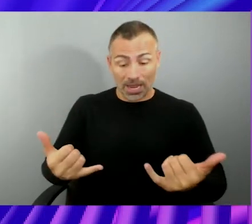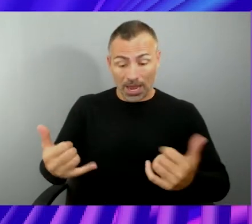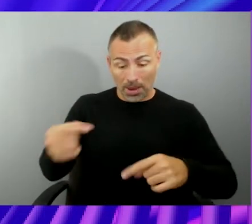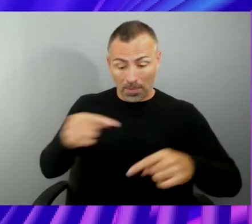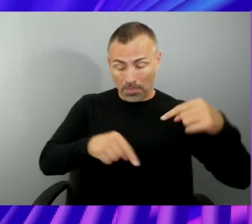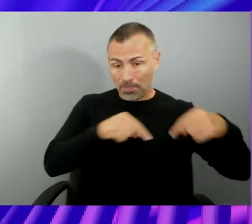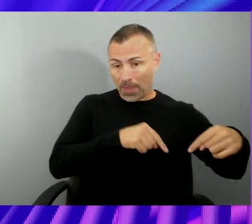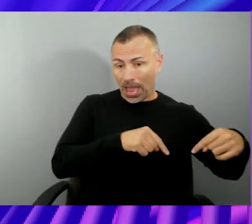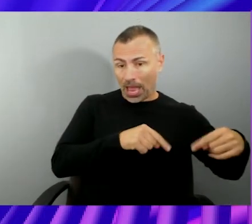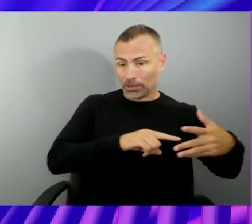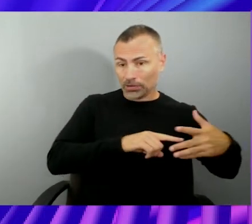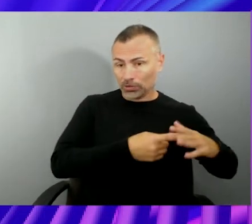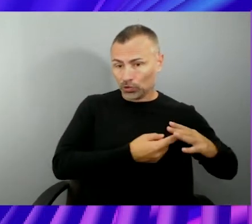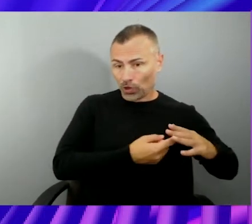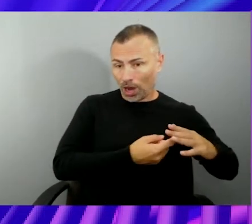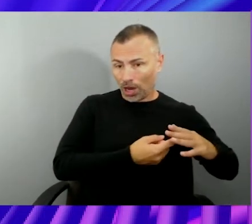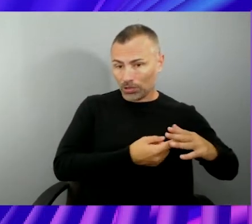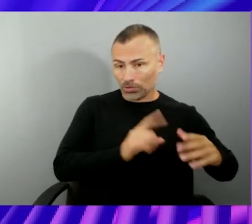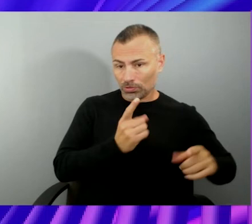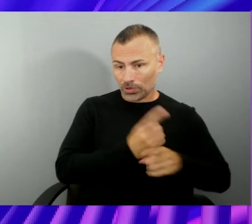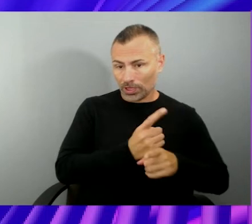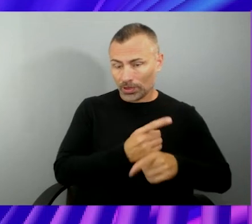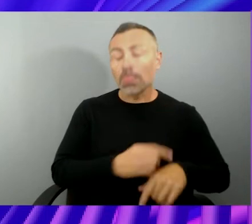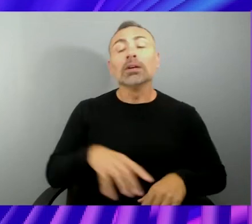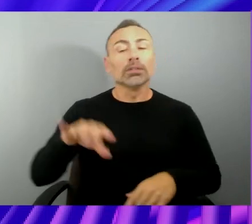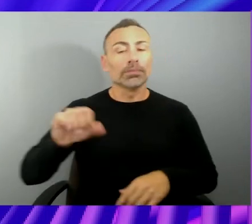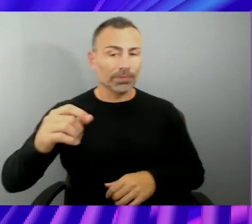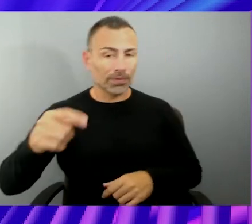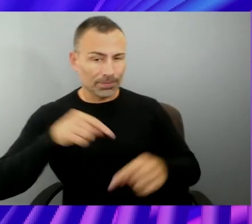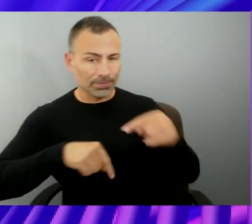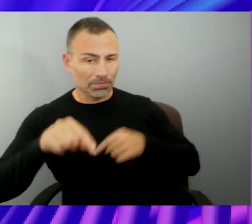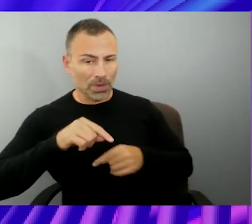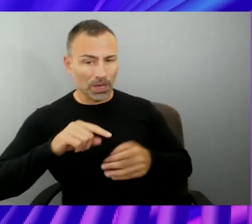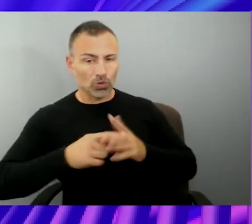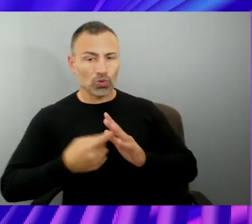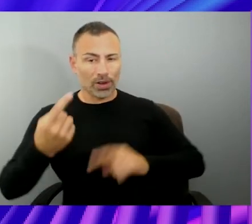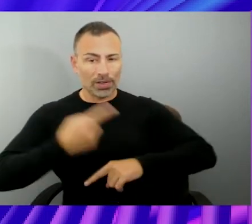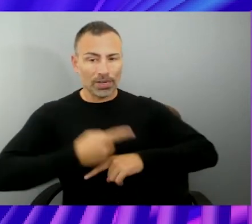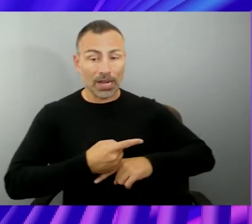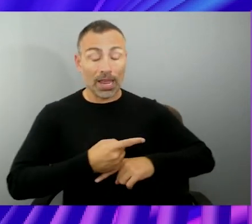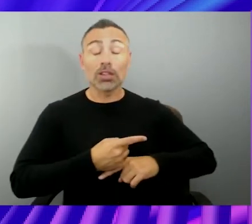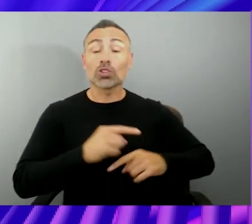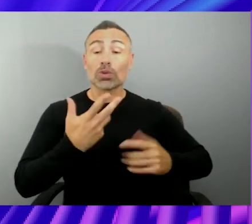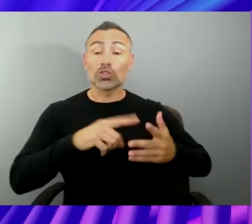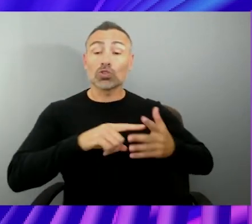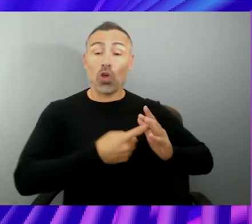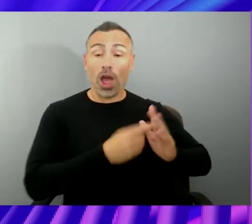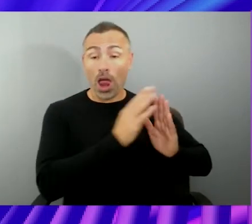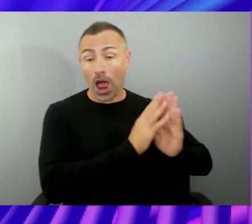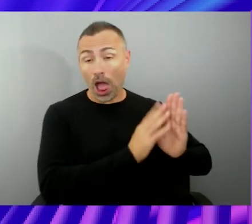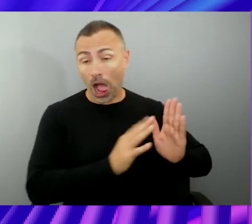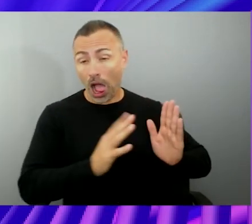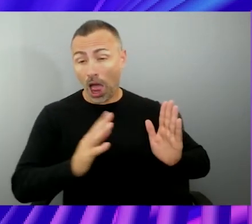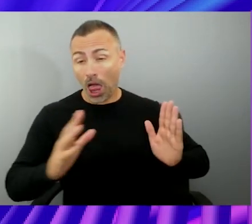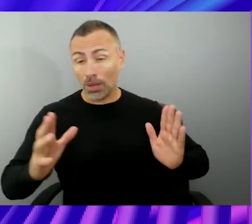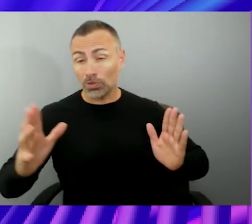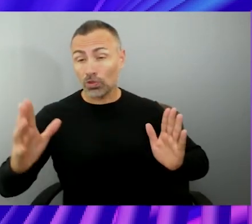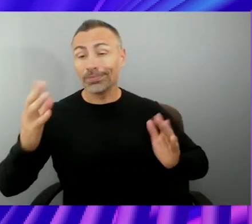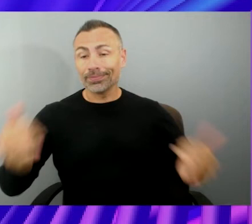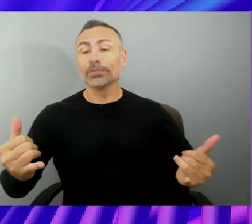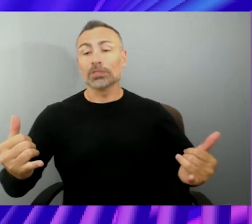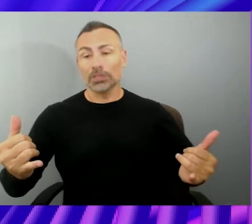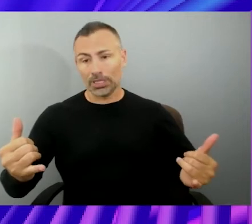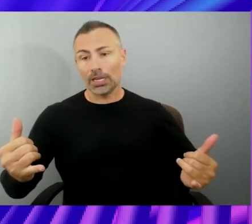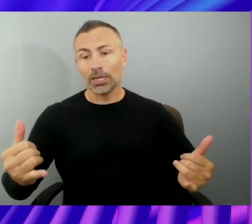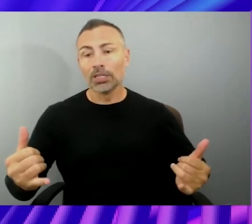start date. Okay. Whatever the start date of the logs you want to analyze up to today. Gotcha. All right. Yep. Good. Yeah, so it's a forward look, not a reverse look.